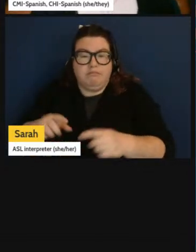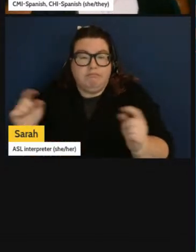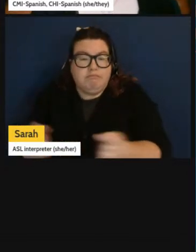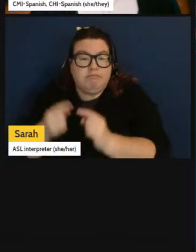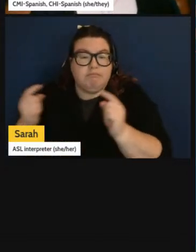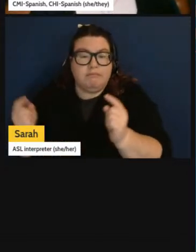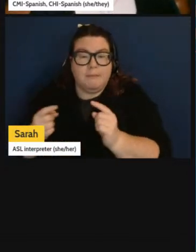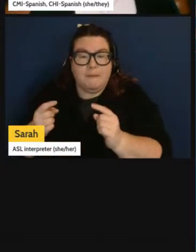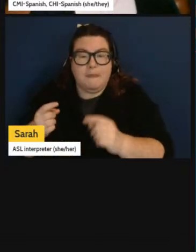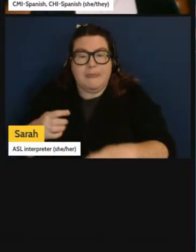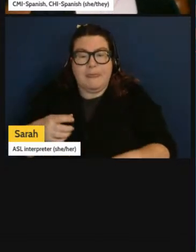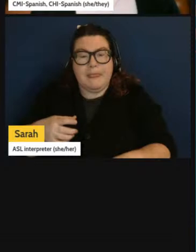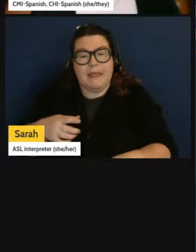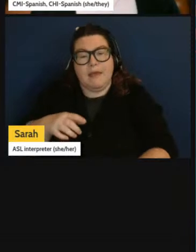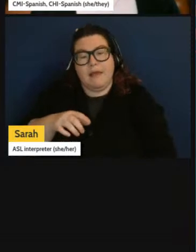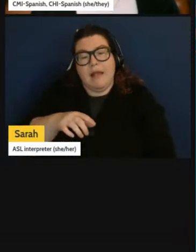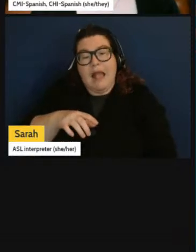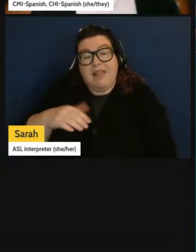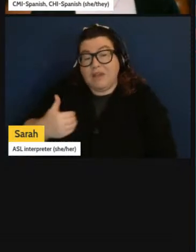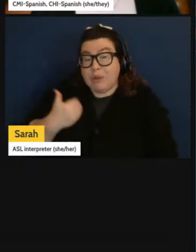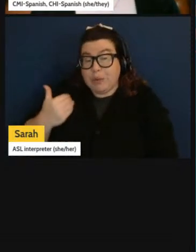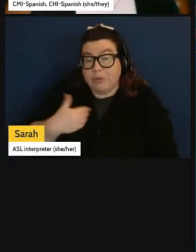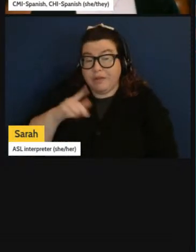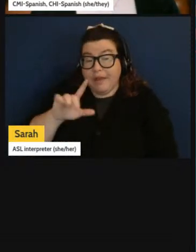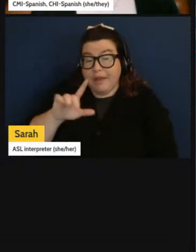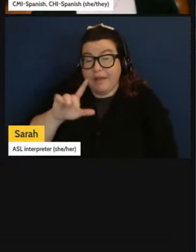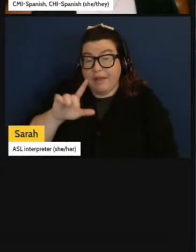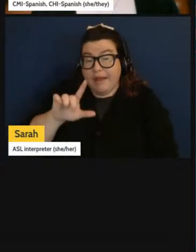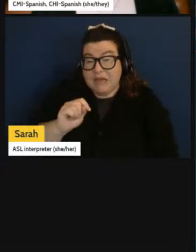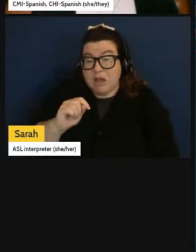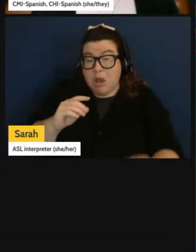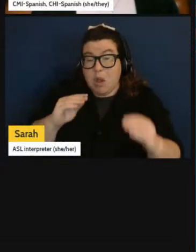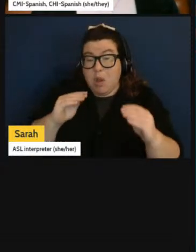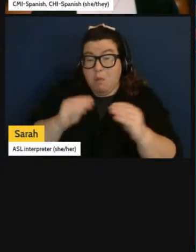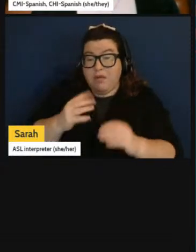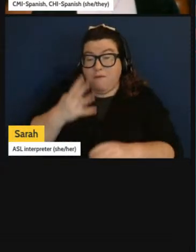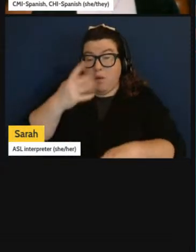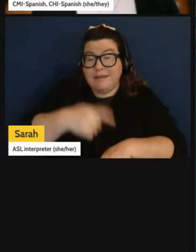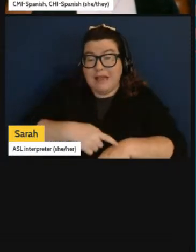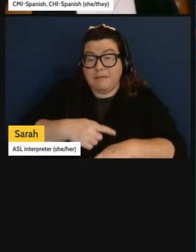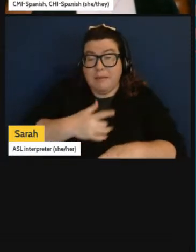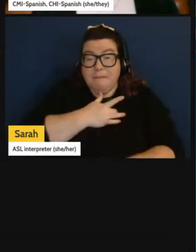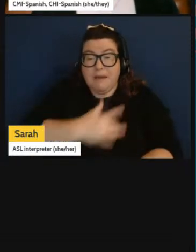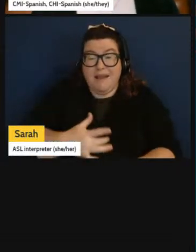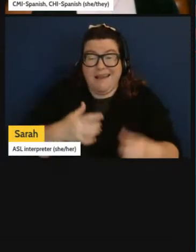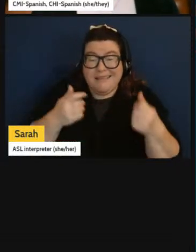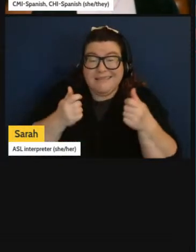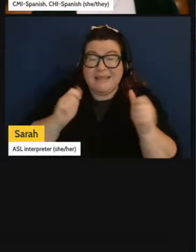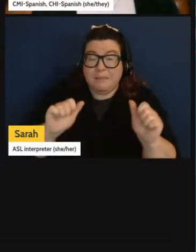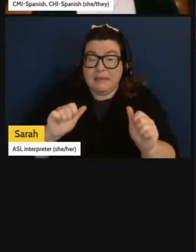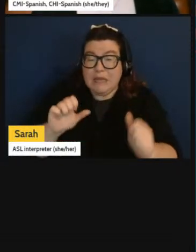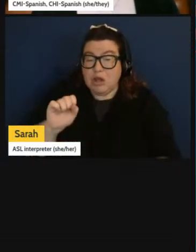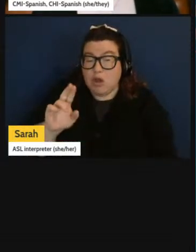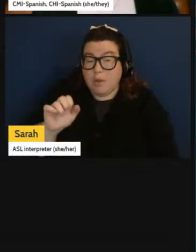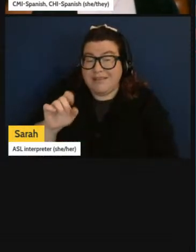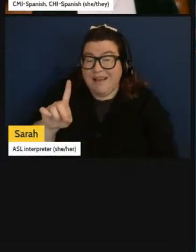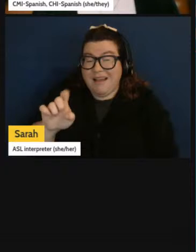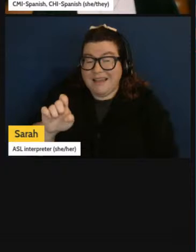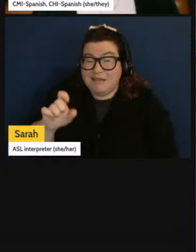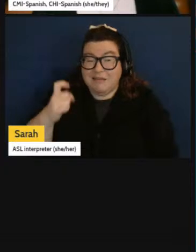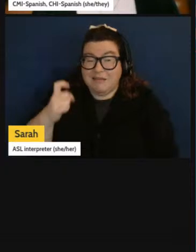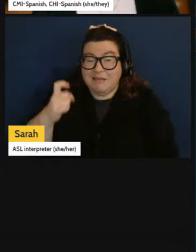And LGBTQ youth are more than 4 times as likely to report attempting suicide in the past year compared to their